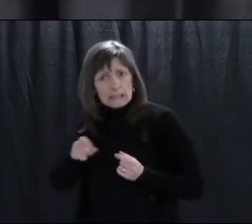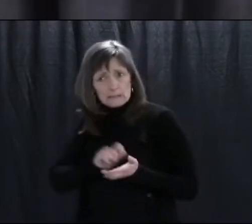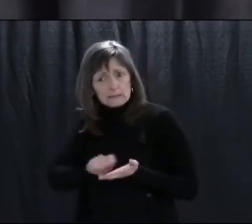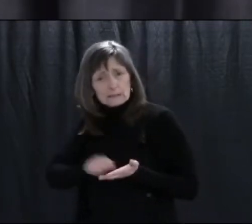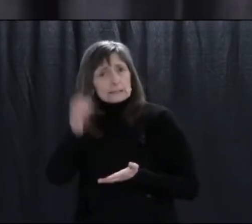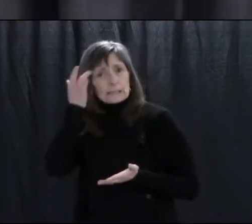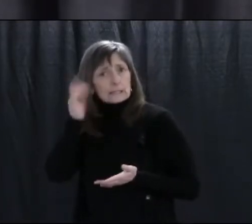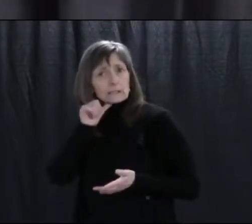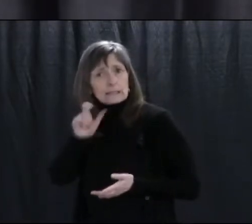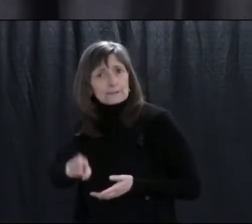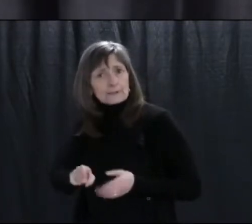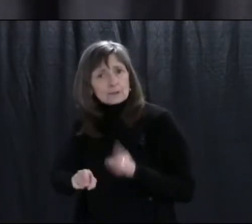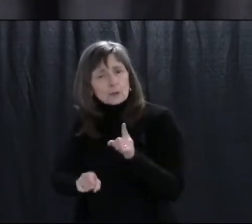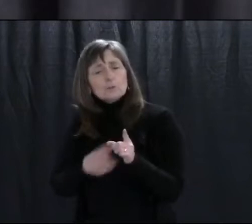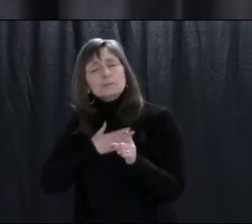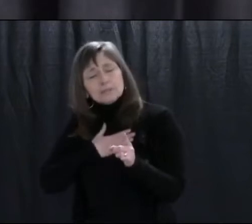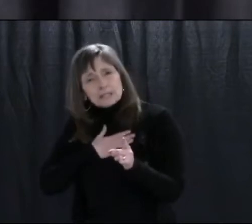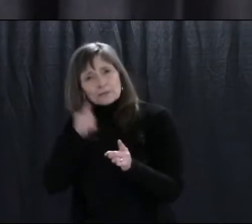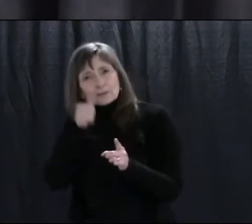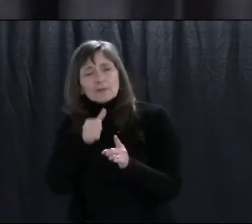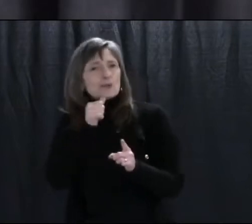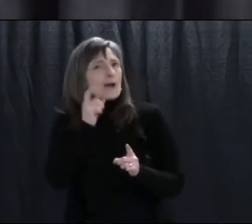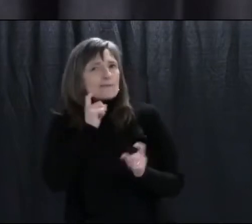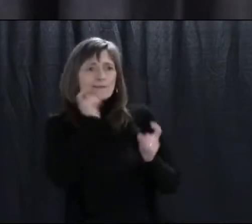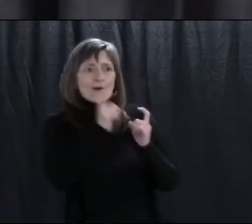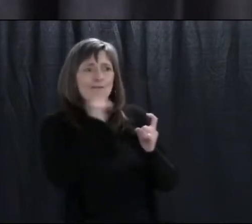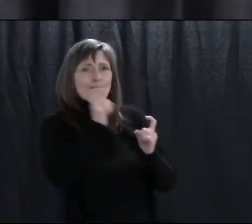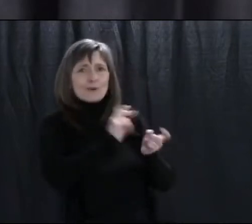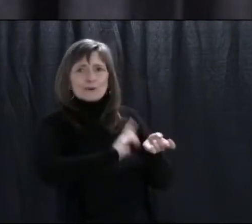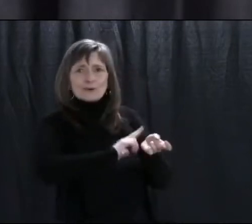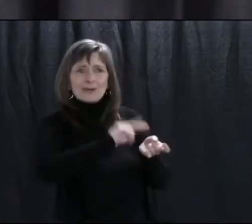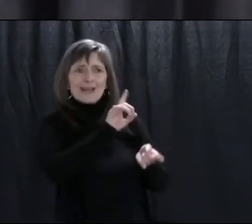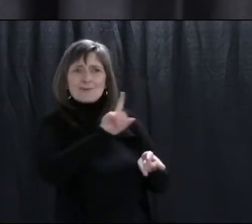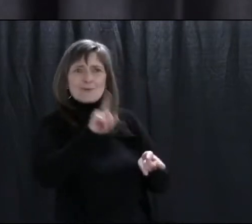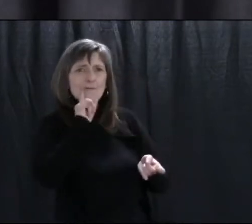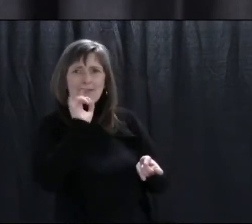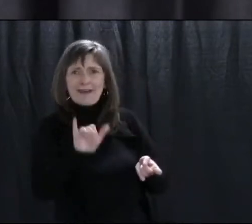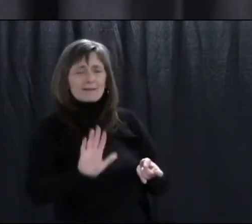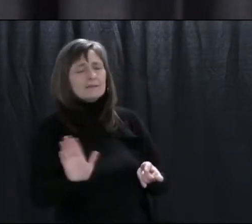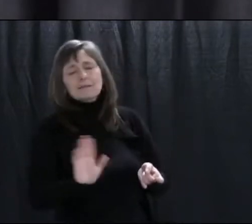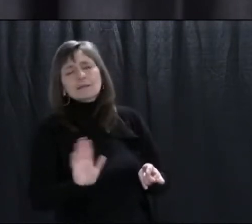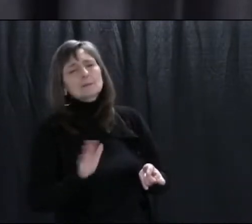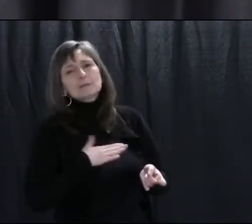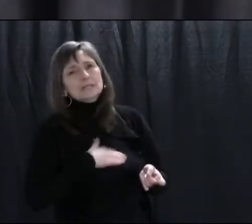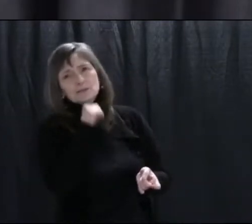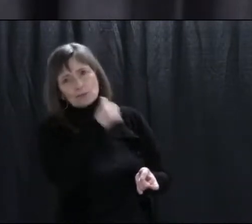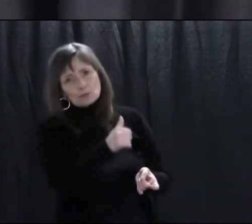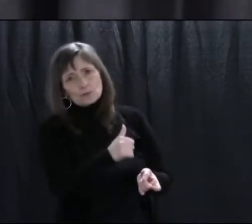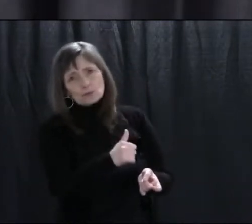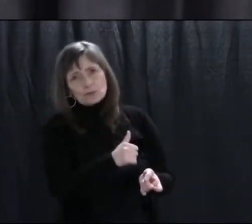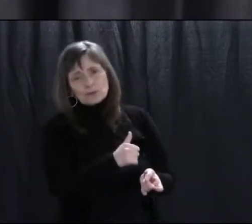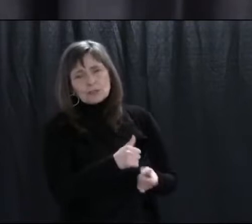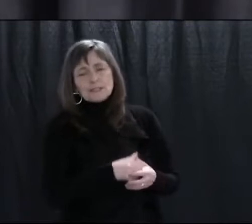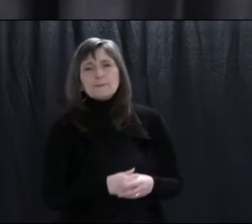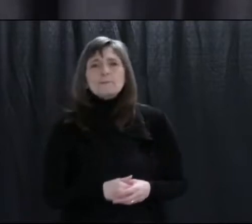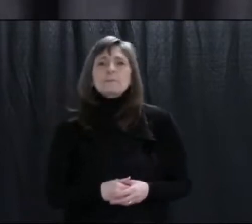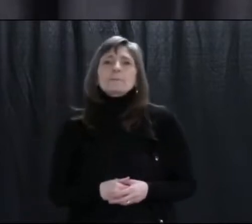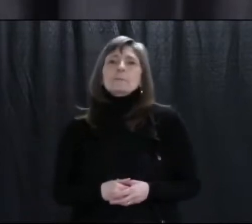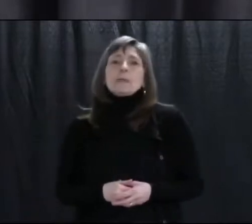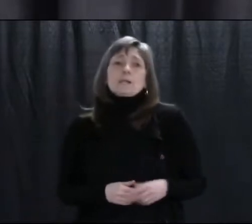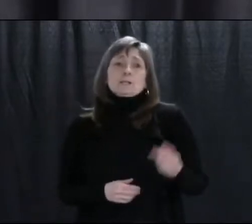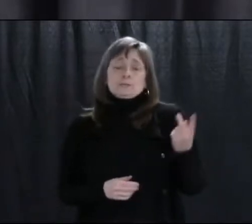in mind and help take the load off a valuable resource. Premier and Dr.